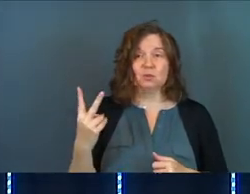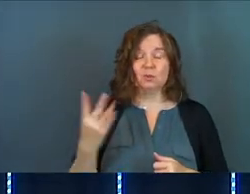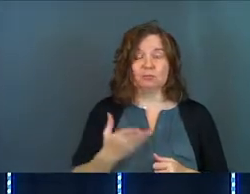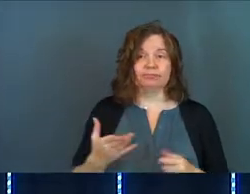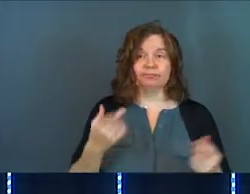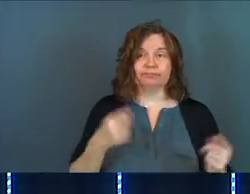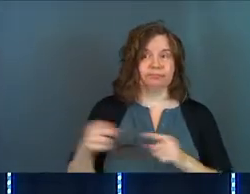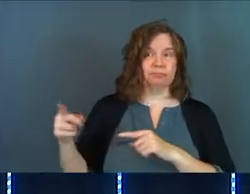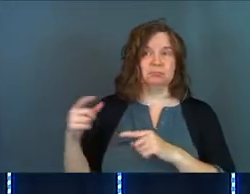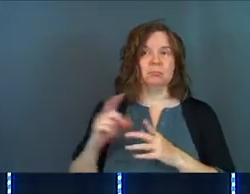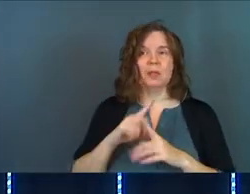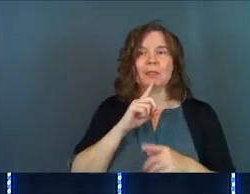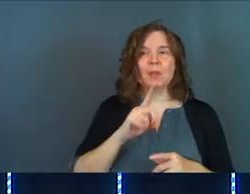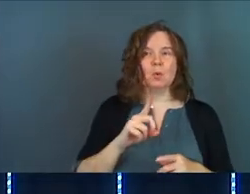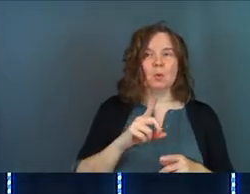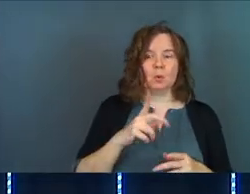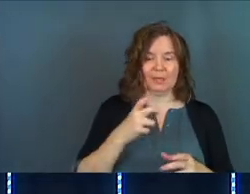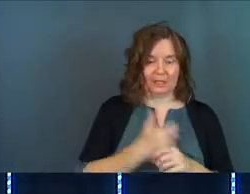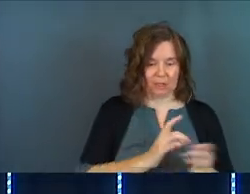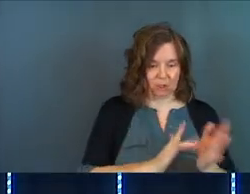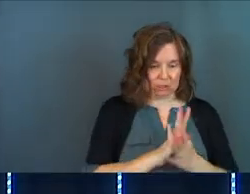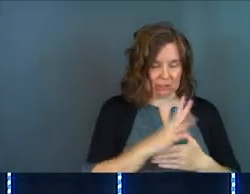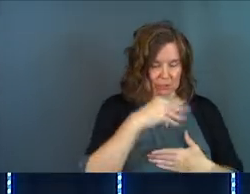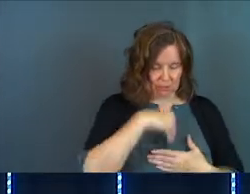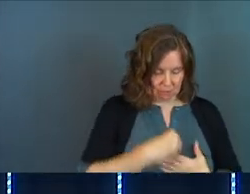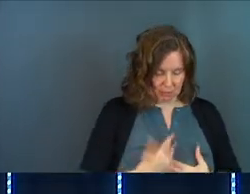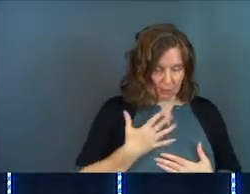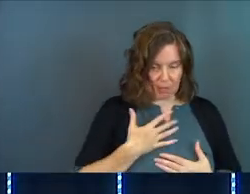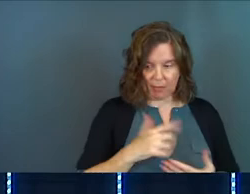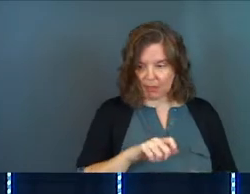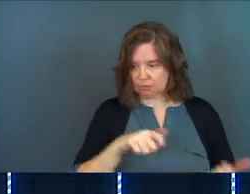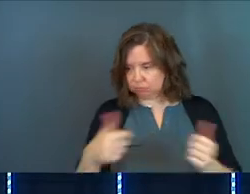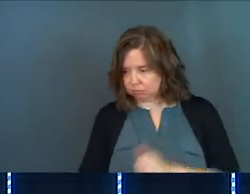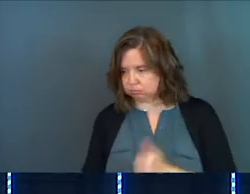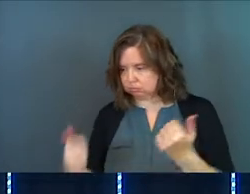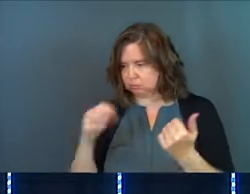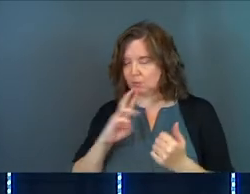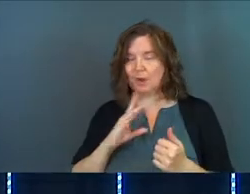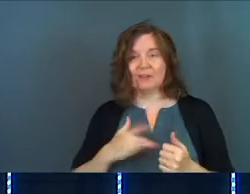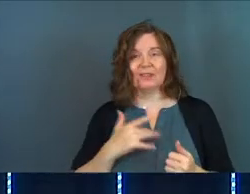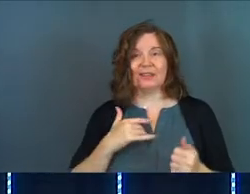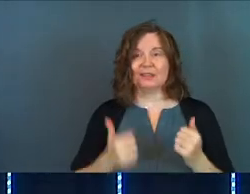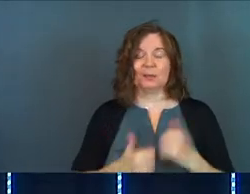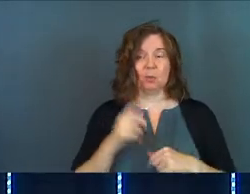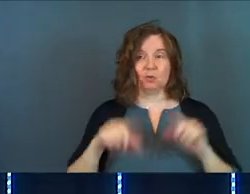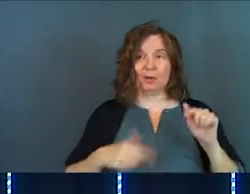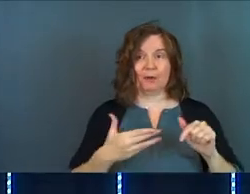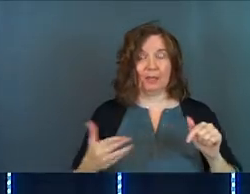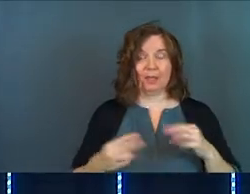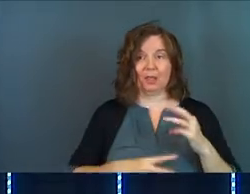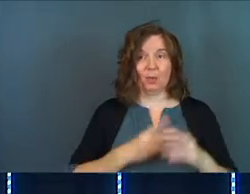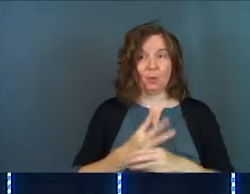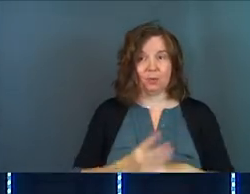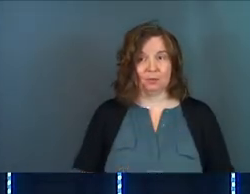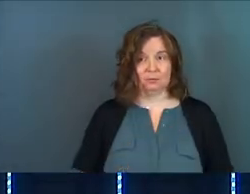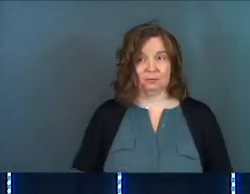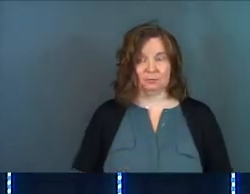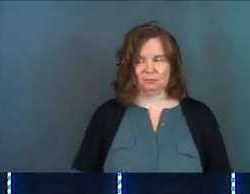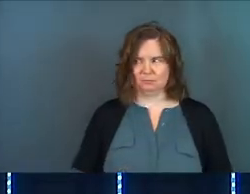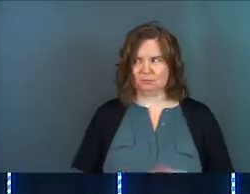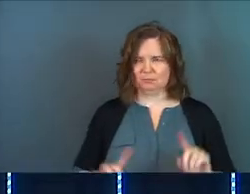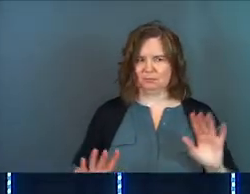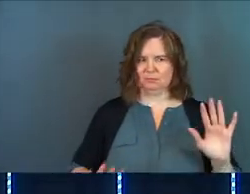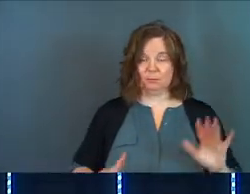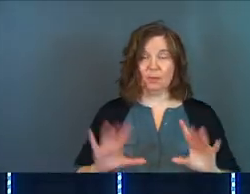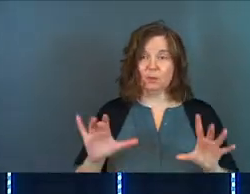punch kind of thing, right? Like they would get Jesus and then they would go and get dunked in water. And it feels like the most random thing in the world.